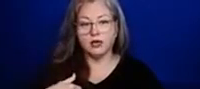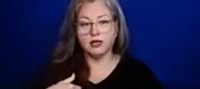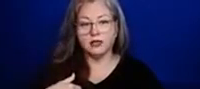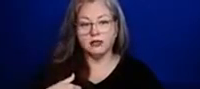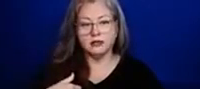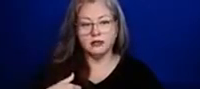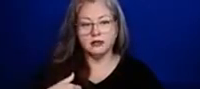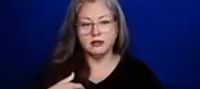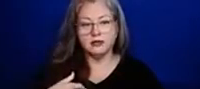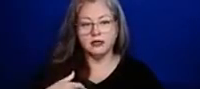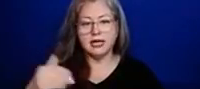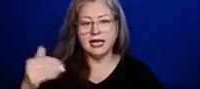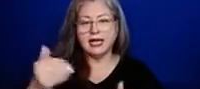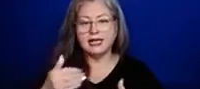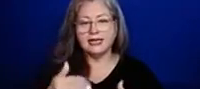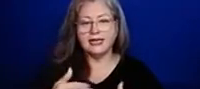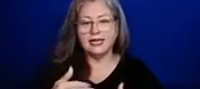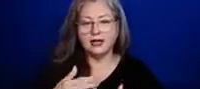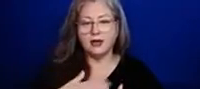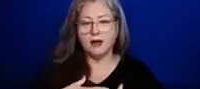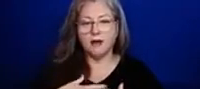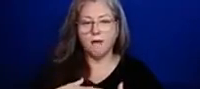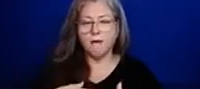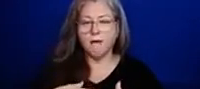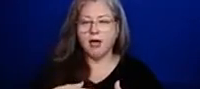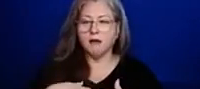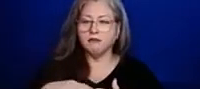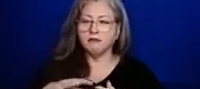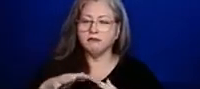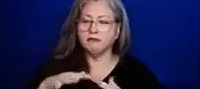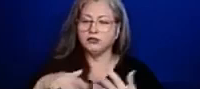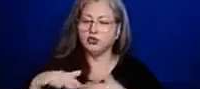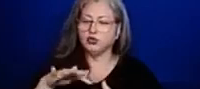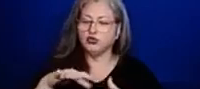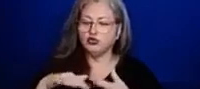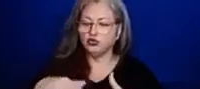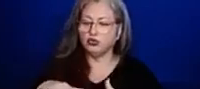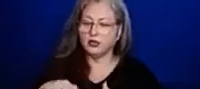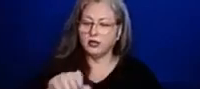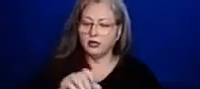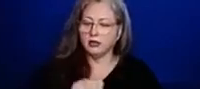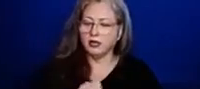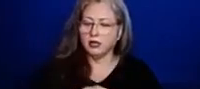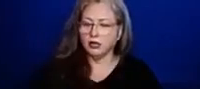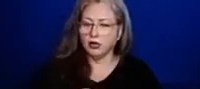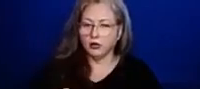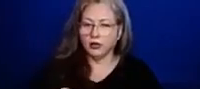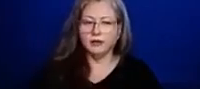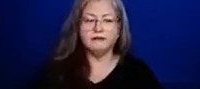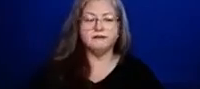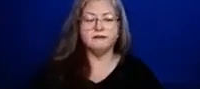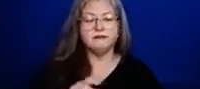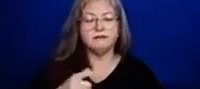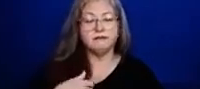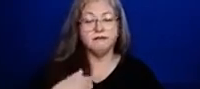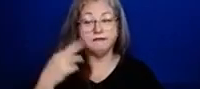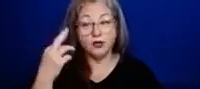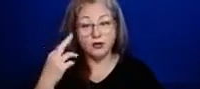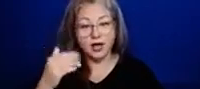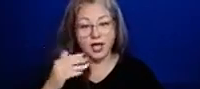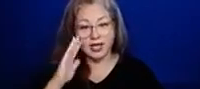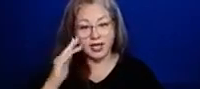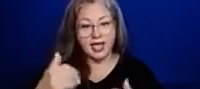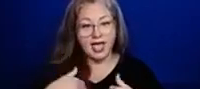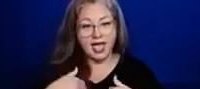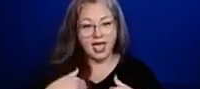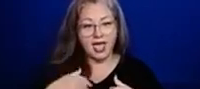the ending sociology career, I found out that I could have a